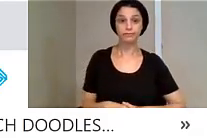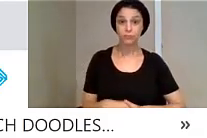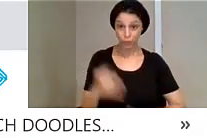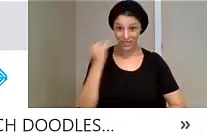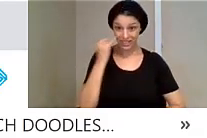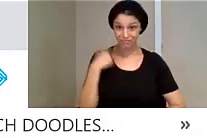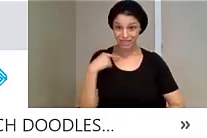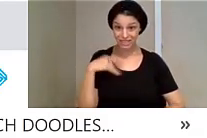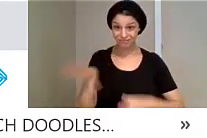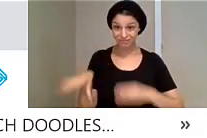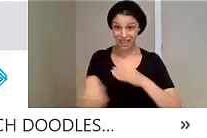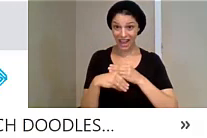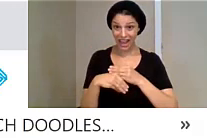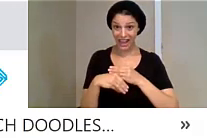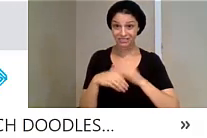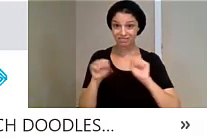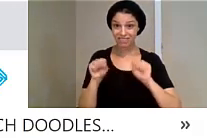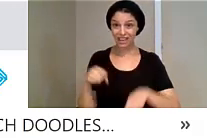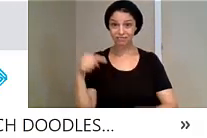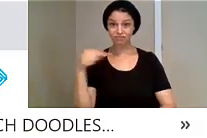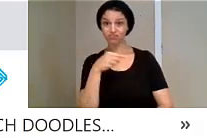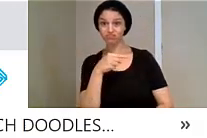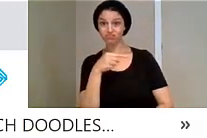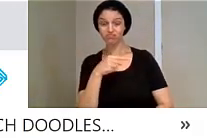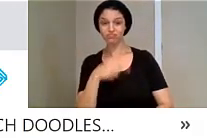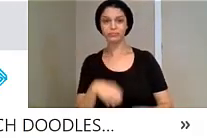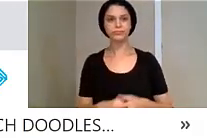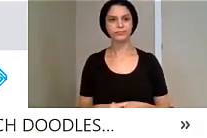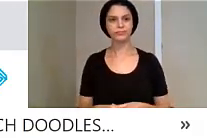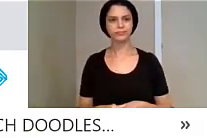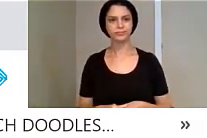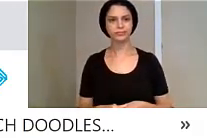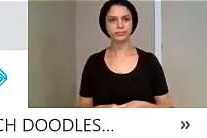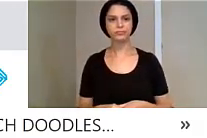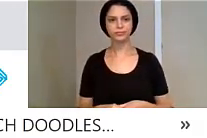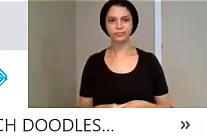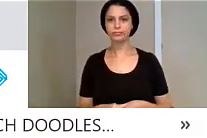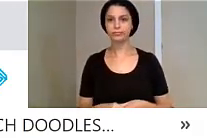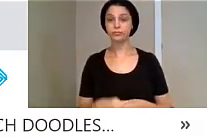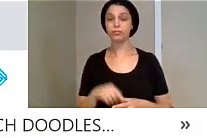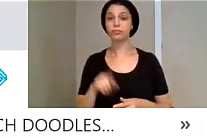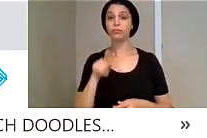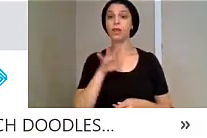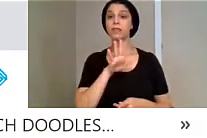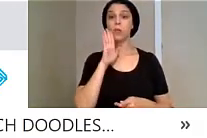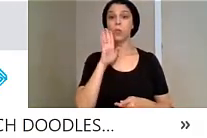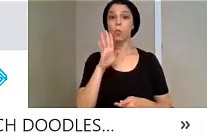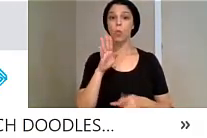in more content down here, anything I'm doing here is going to be reflected